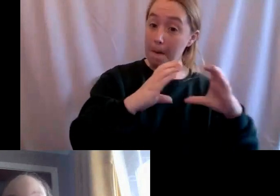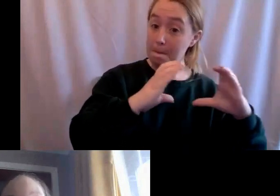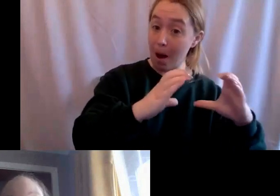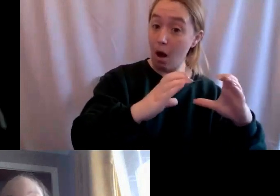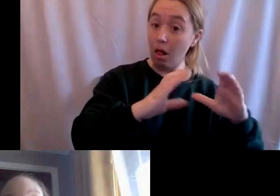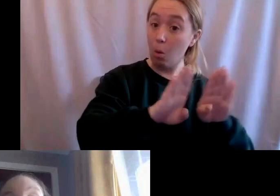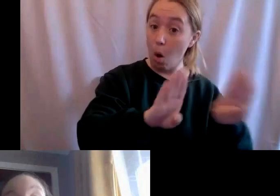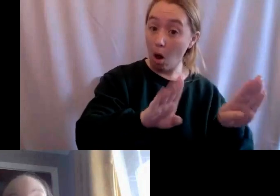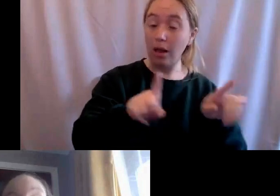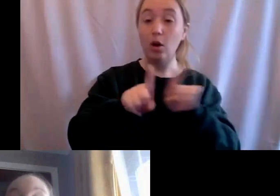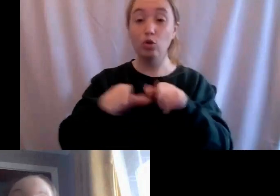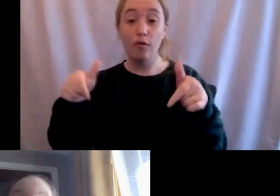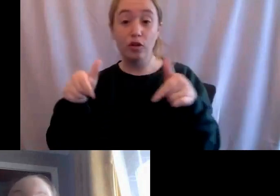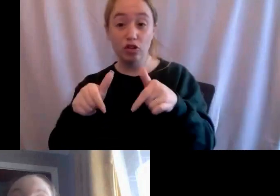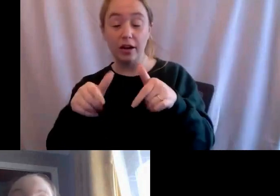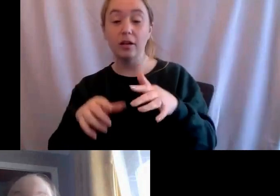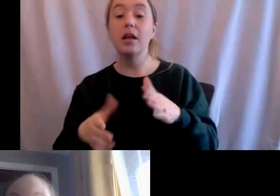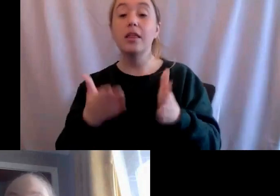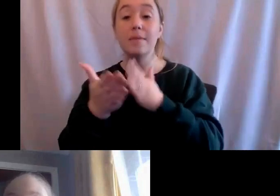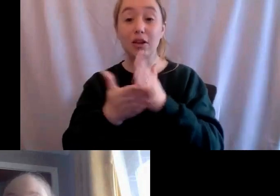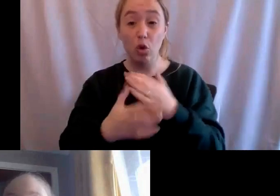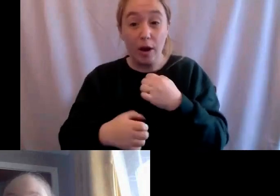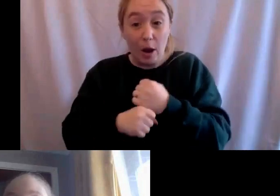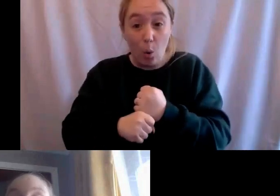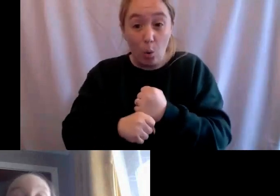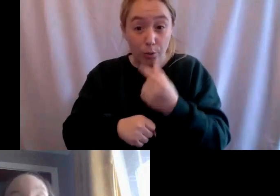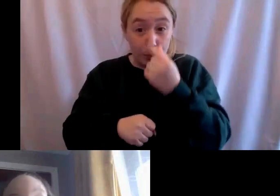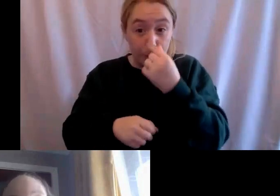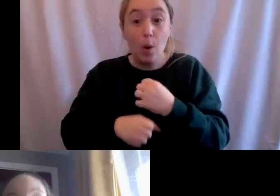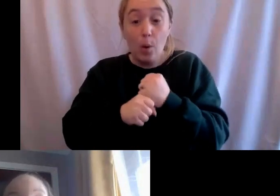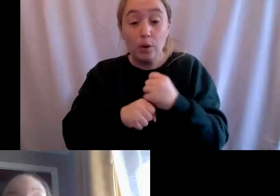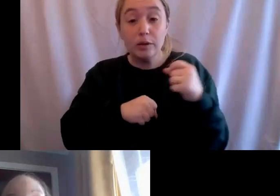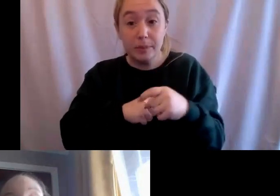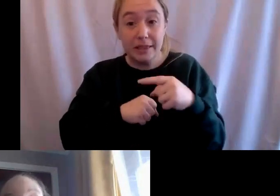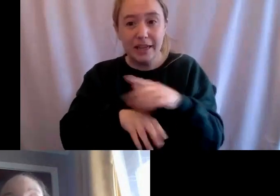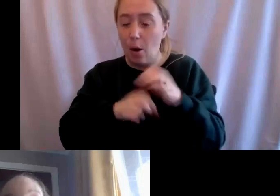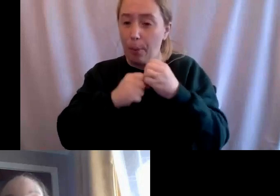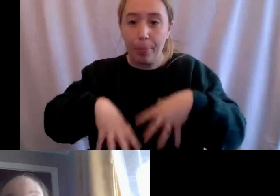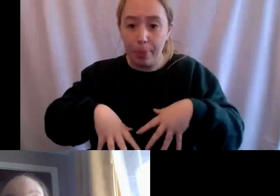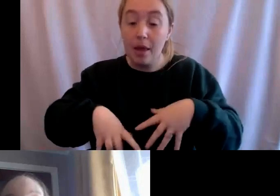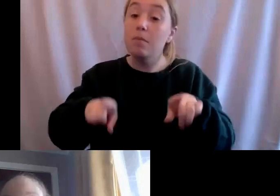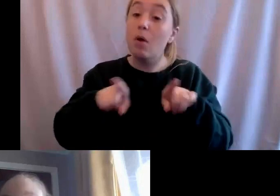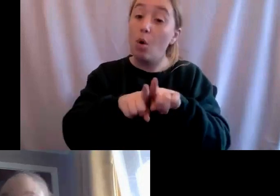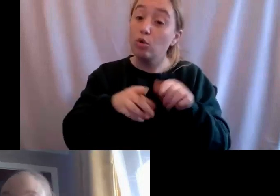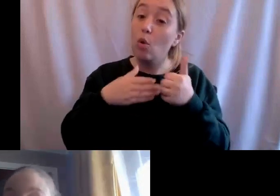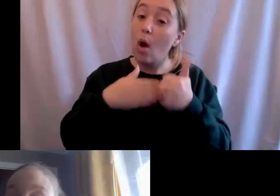keep you continent, both from your bladder and your bottom, and they're very important in sexual function.